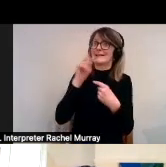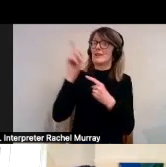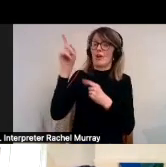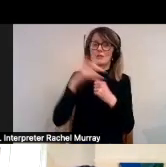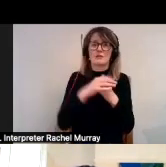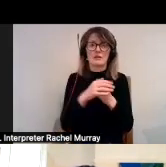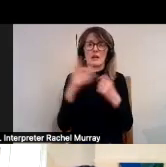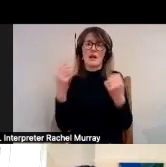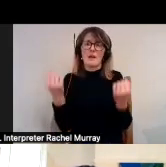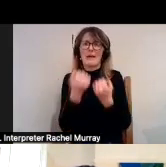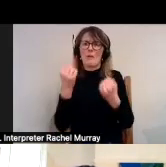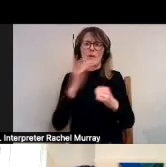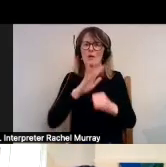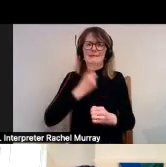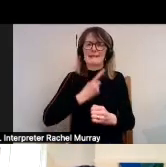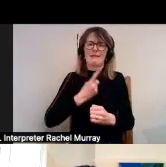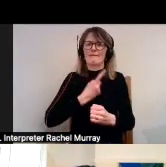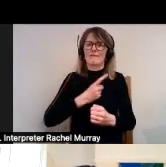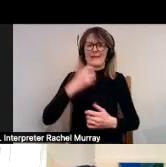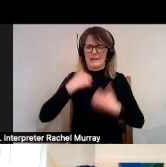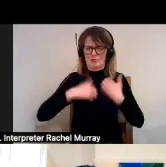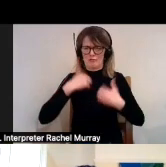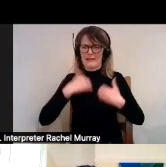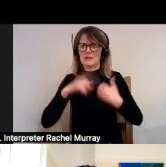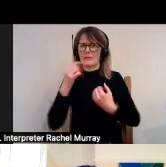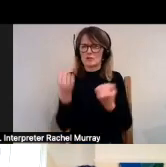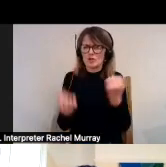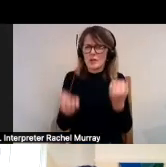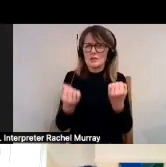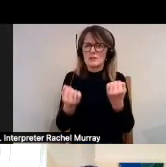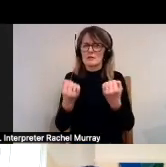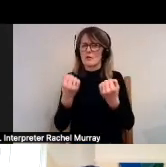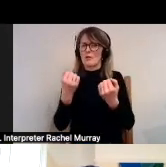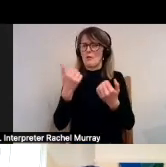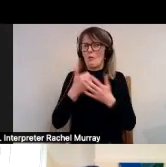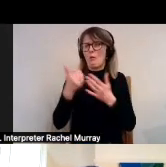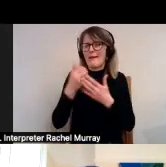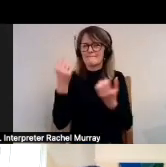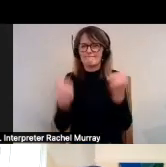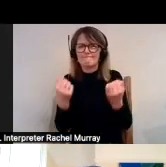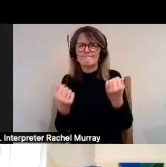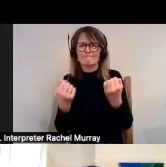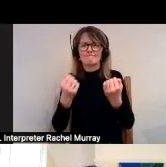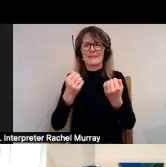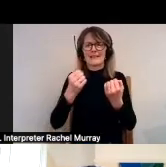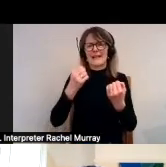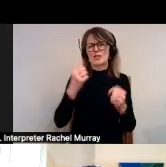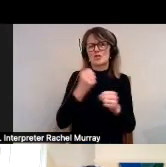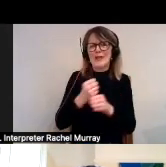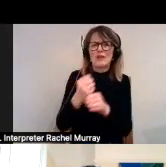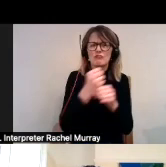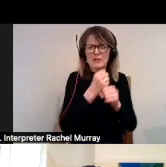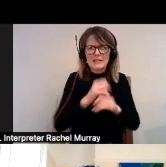justice. Power is generous and courageous, merciful and humble. Power does